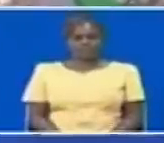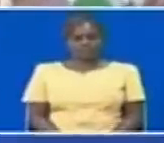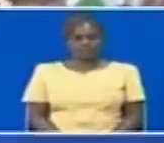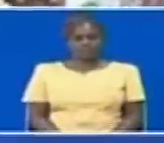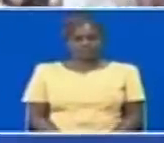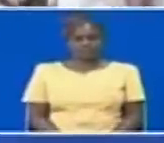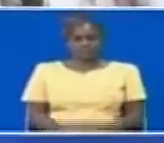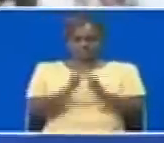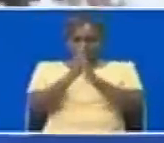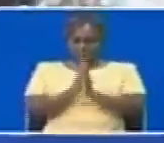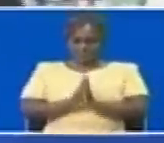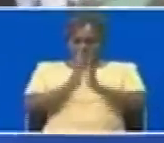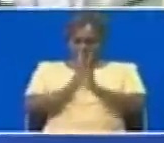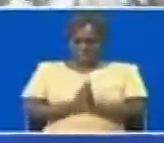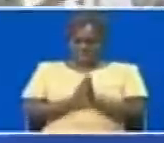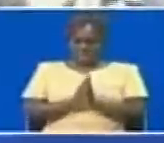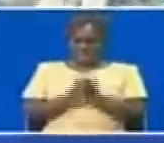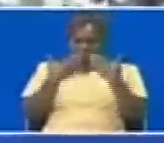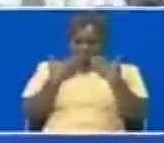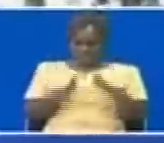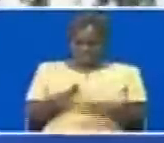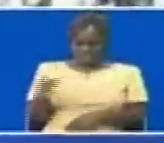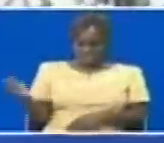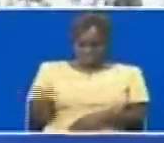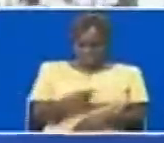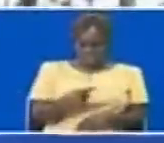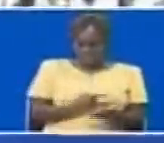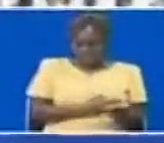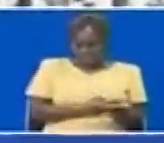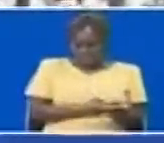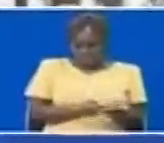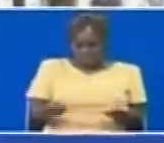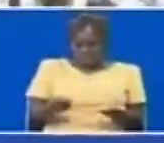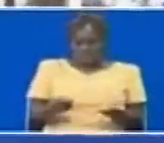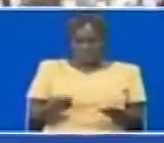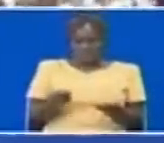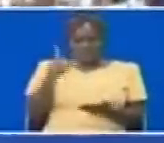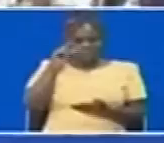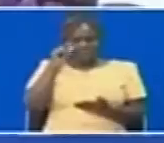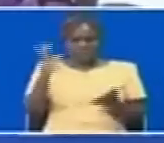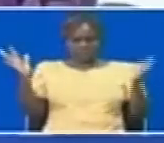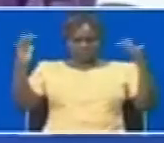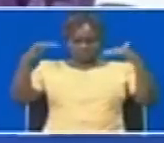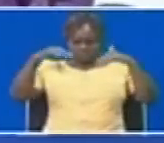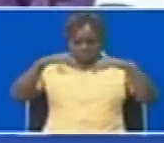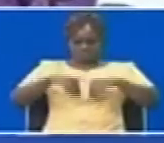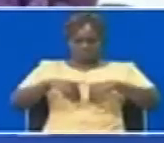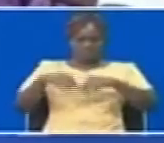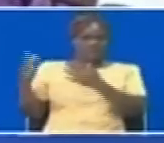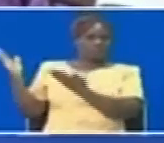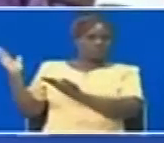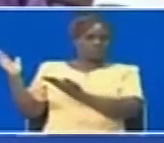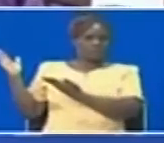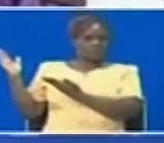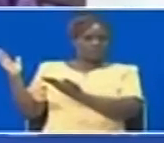Solemn Eid prayers will mark the end of the month-long Ramadan period. In Mombasa, faithful congregated at the historical Tononoka grounds.